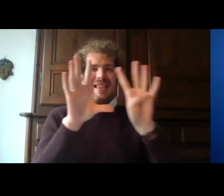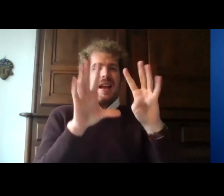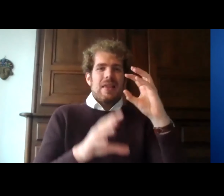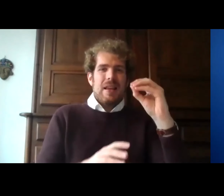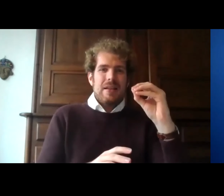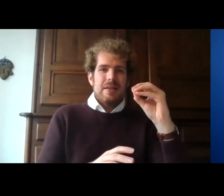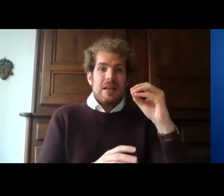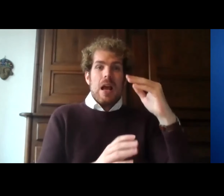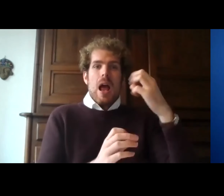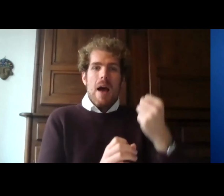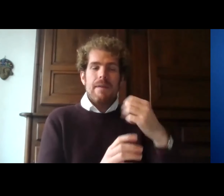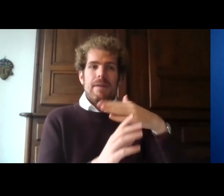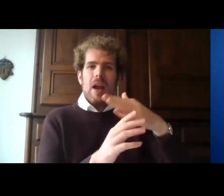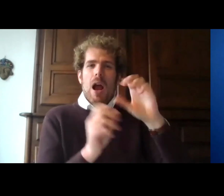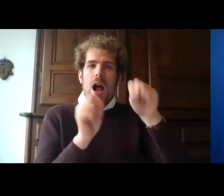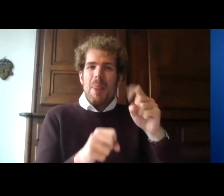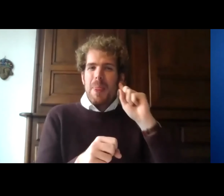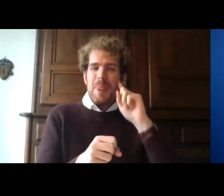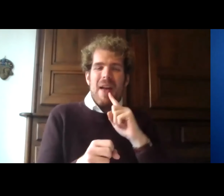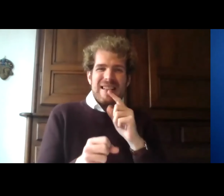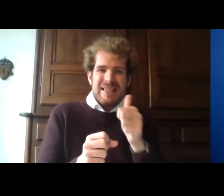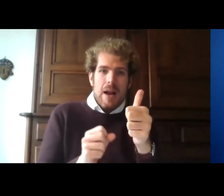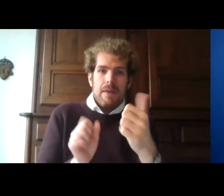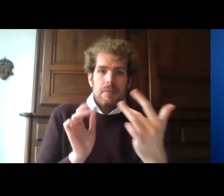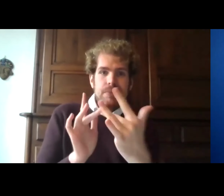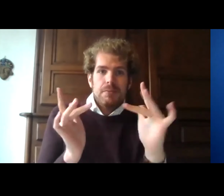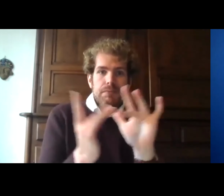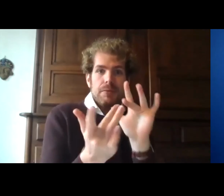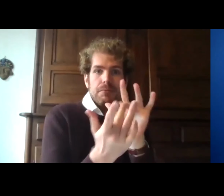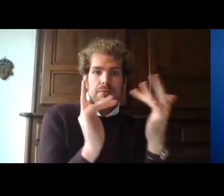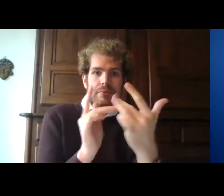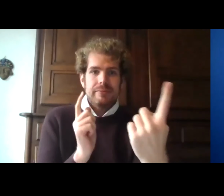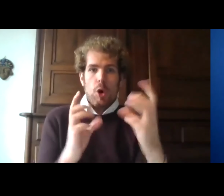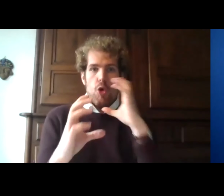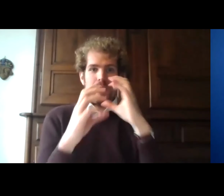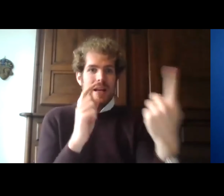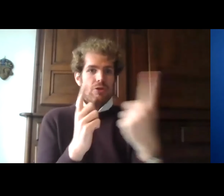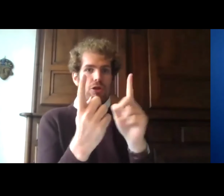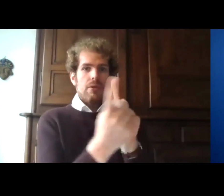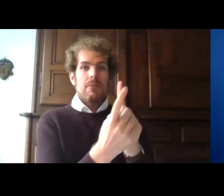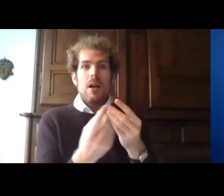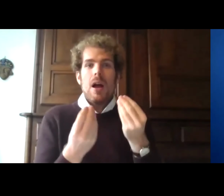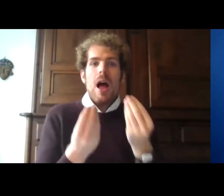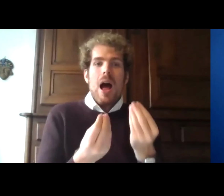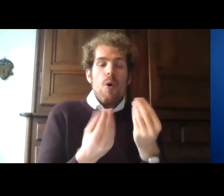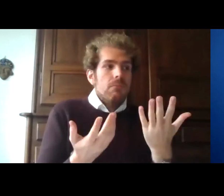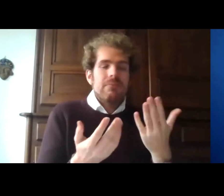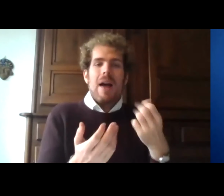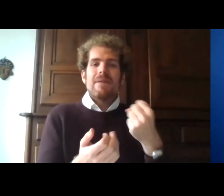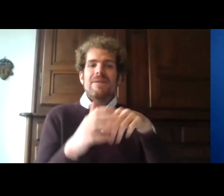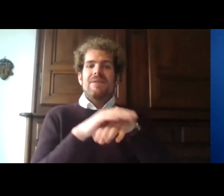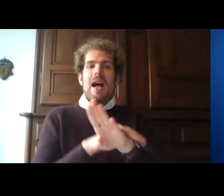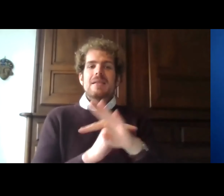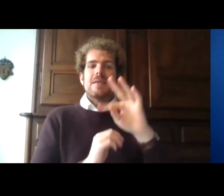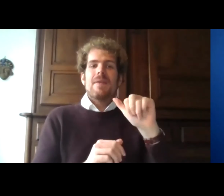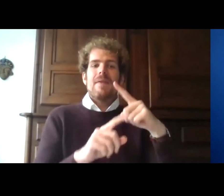started to have more equal access. And then in 1990, what you have is another piece of technology which allowed deaf